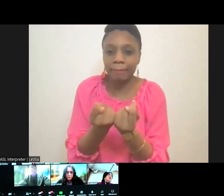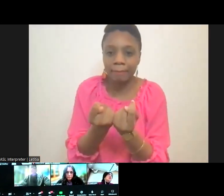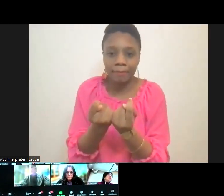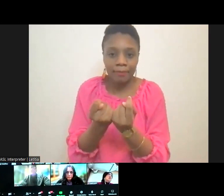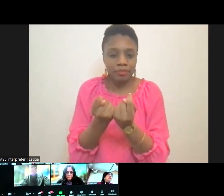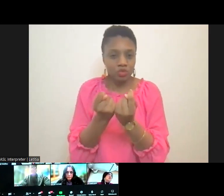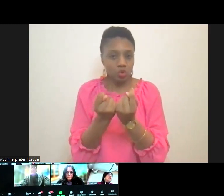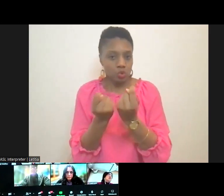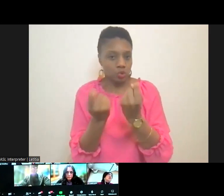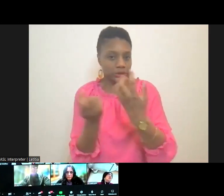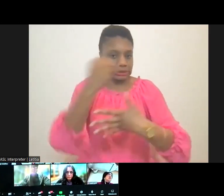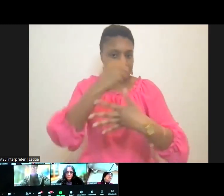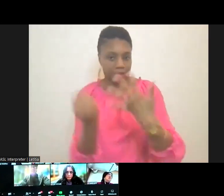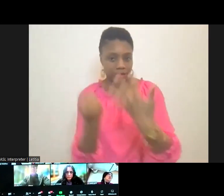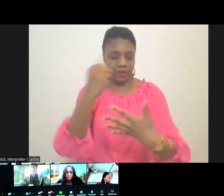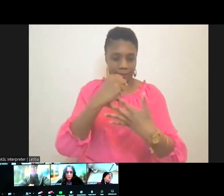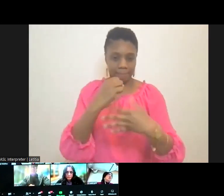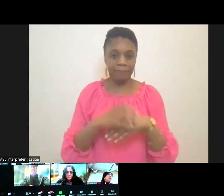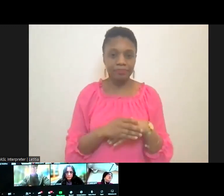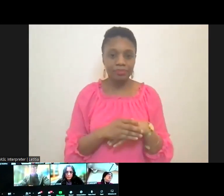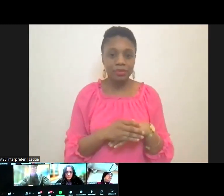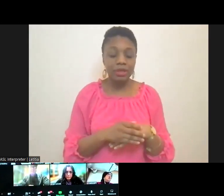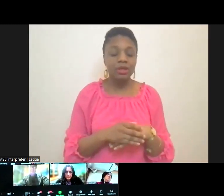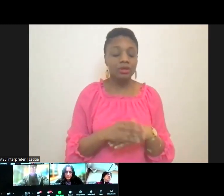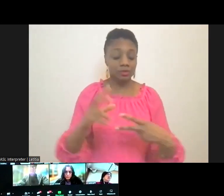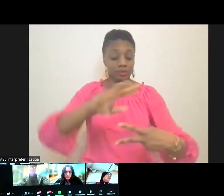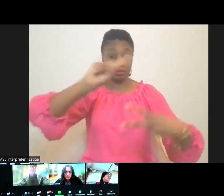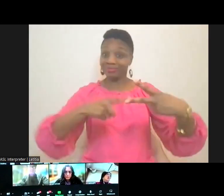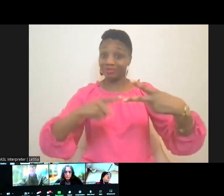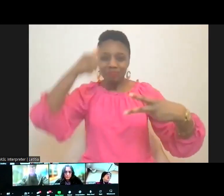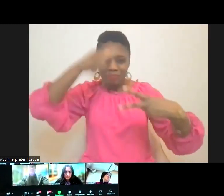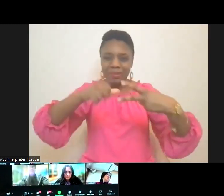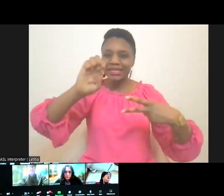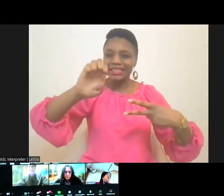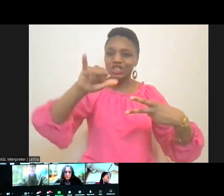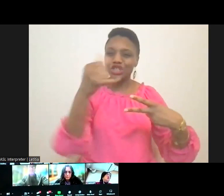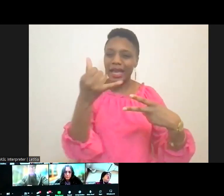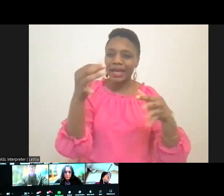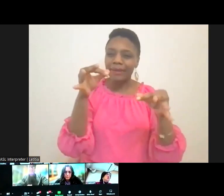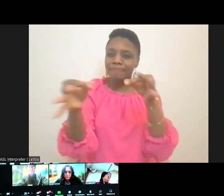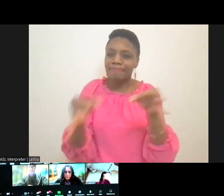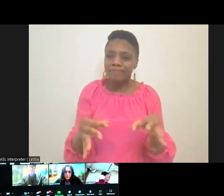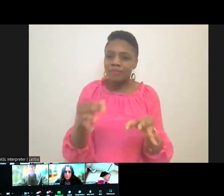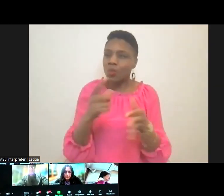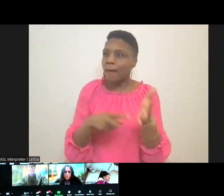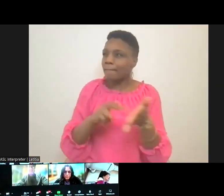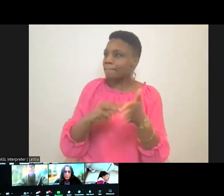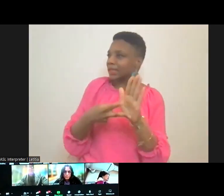just as we are thinking about the EJ definition, I can't help but think about the moment that we are